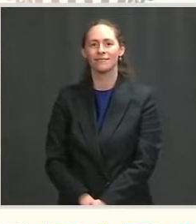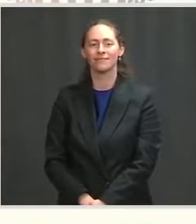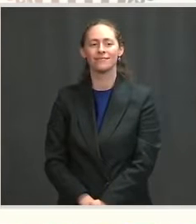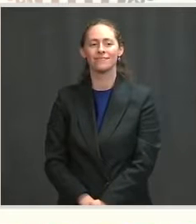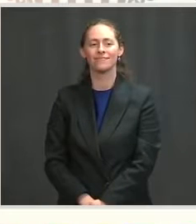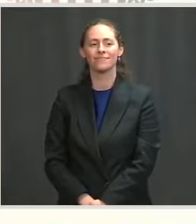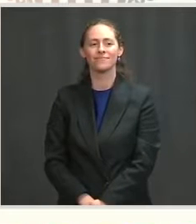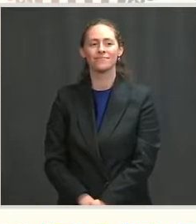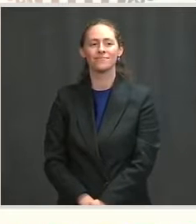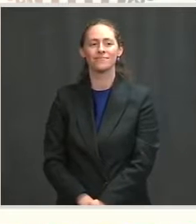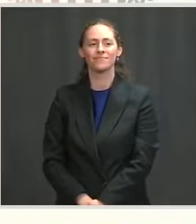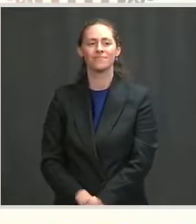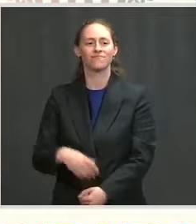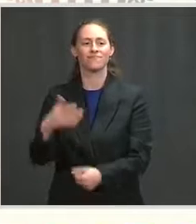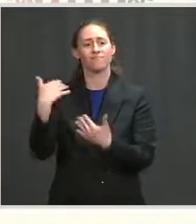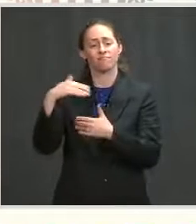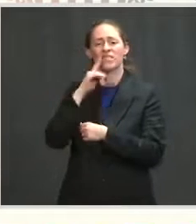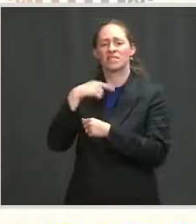Dr. Biden, an honor to be with you as well.